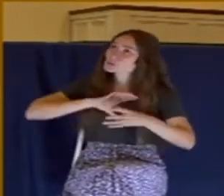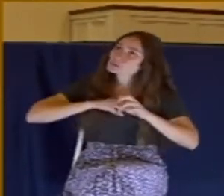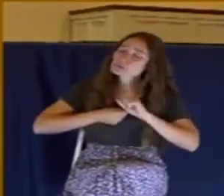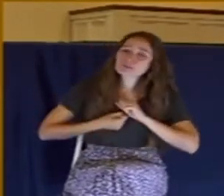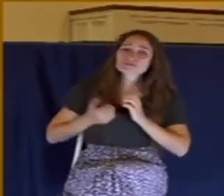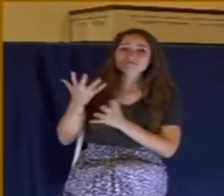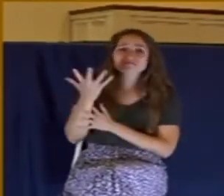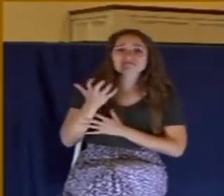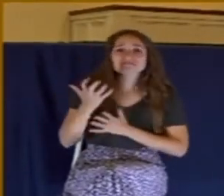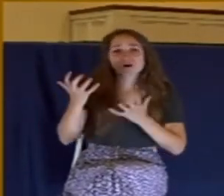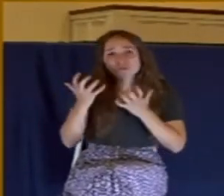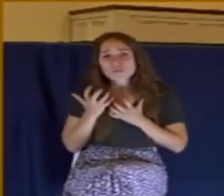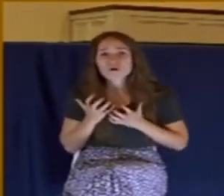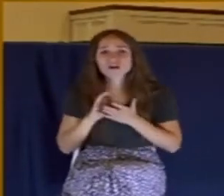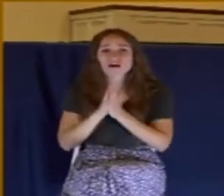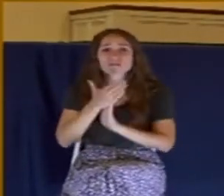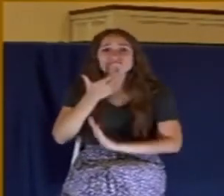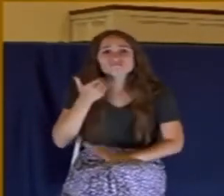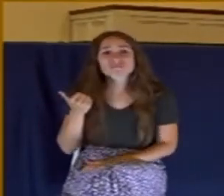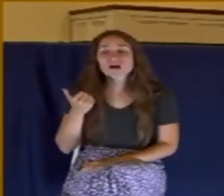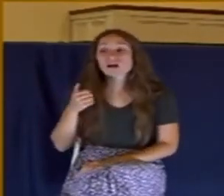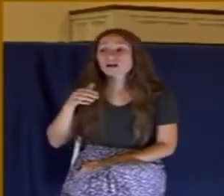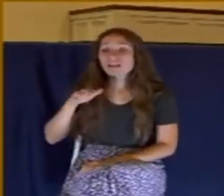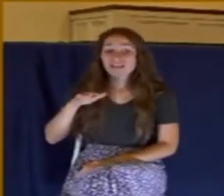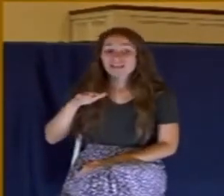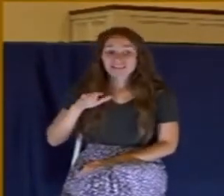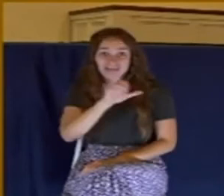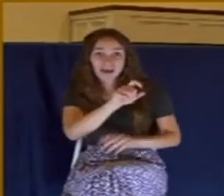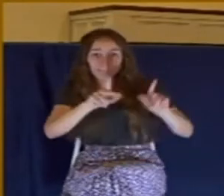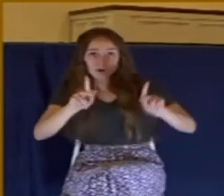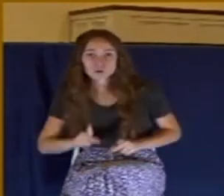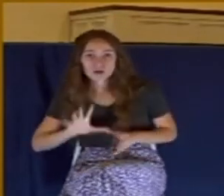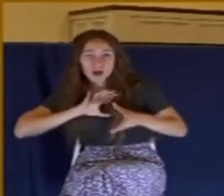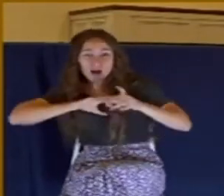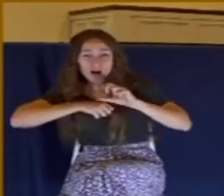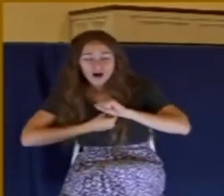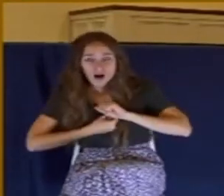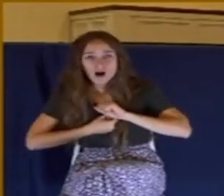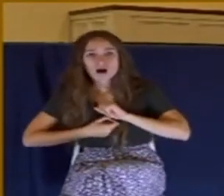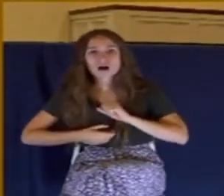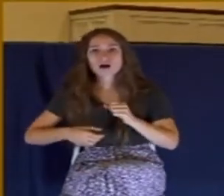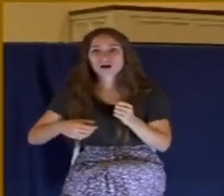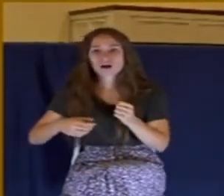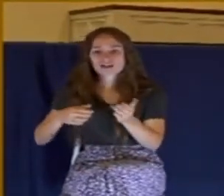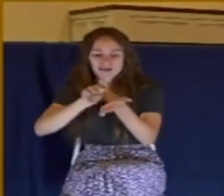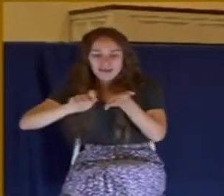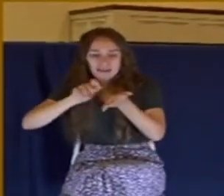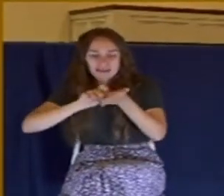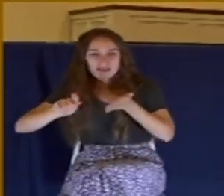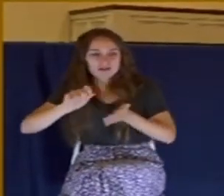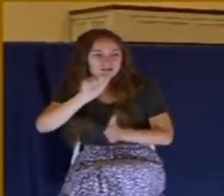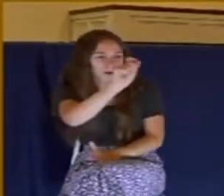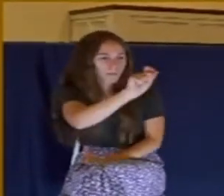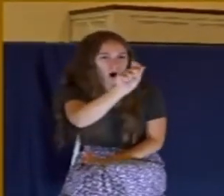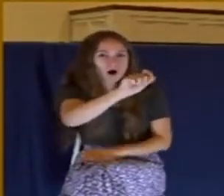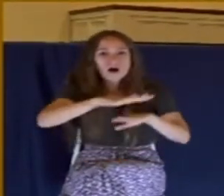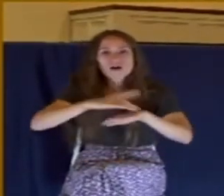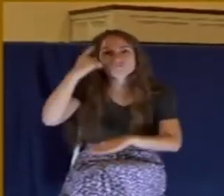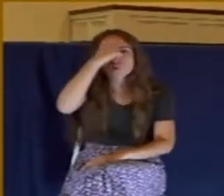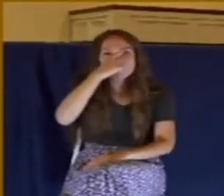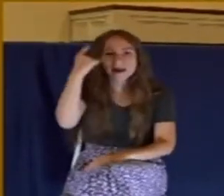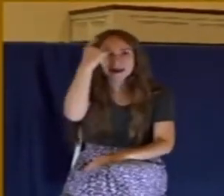you put a mark on their forehead. And then he says to the rest of the guys with slaughter weapons in their